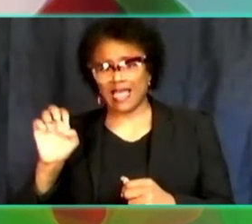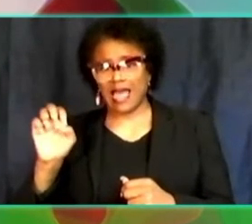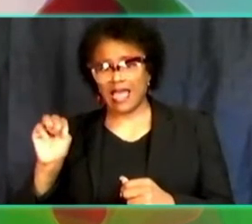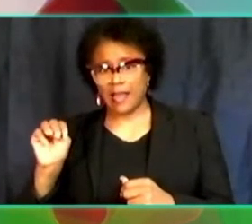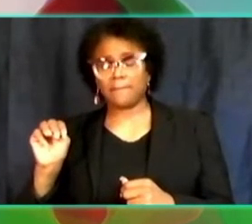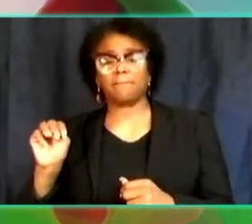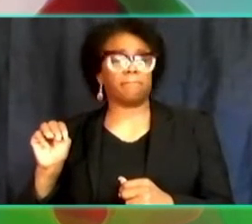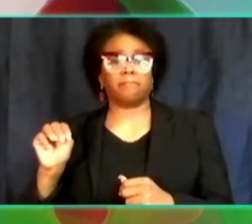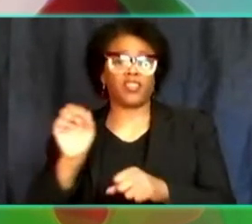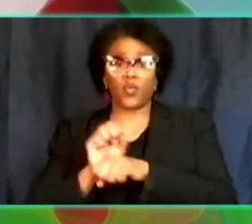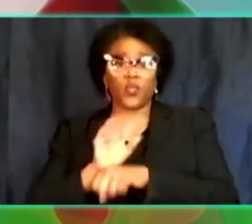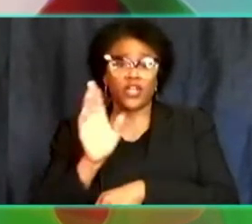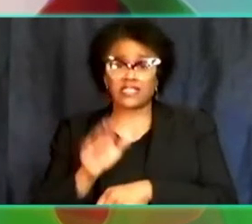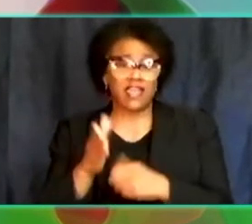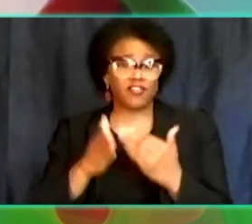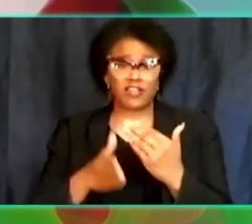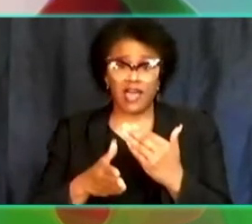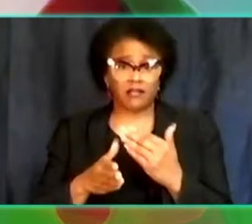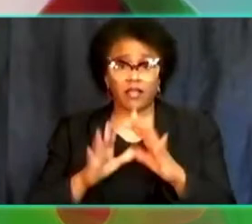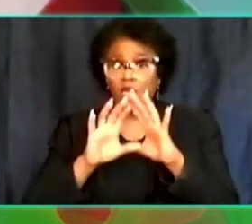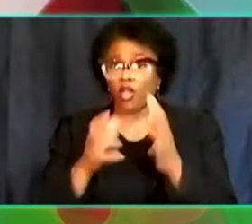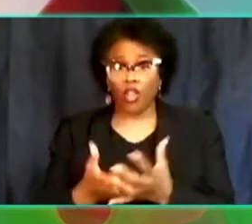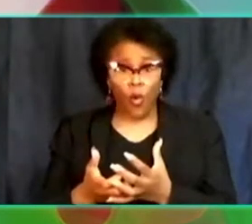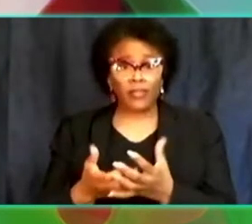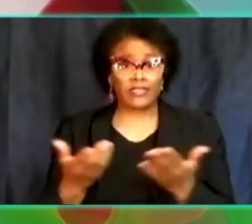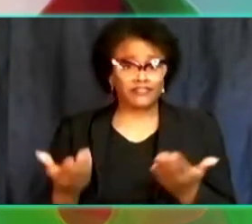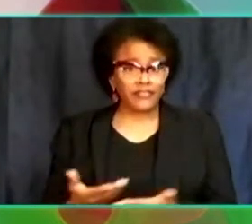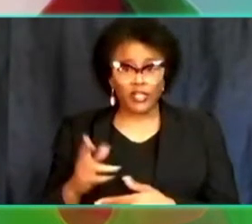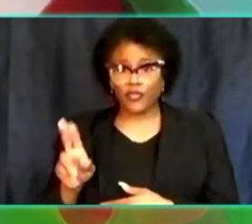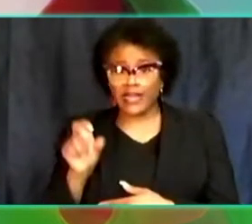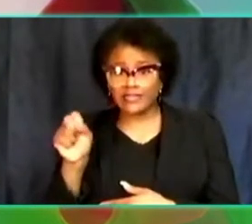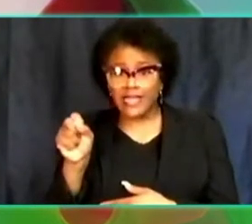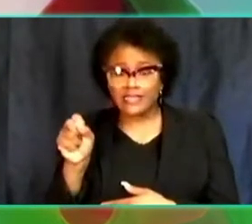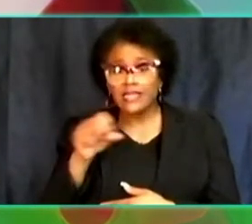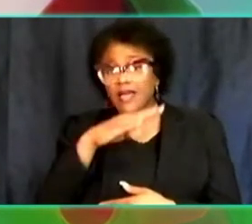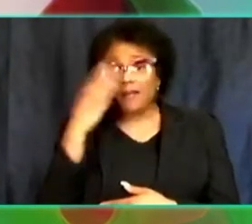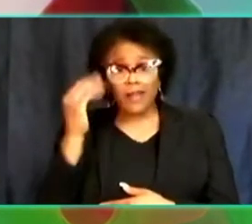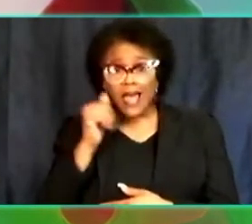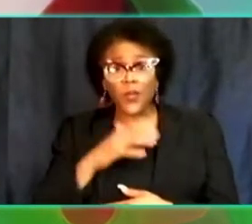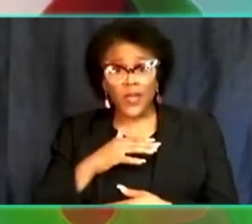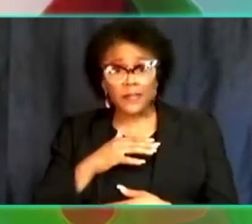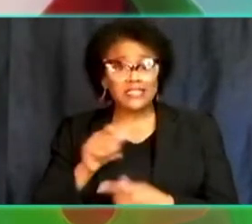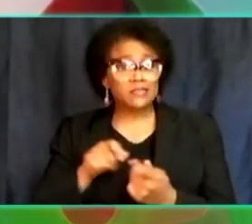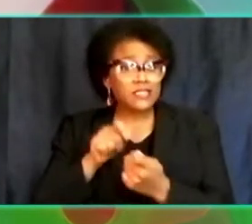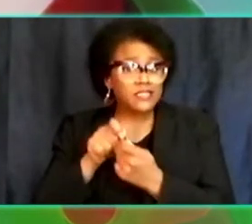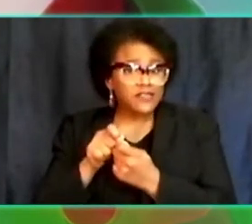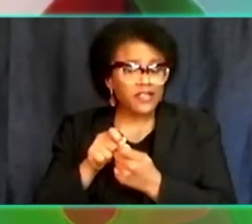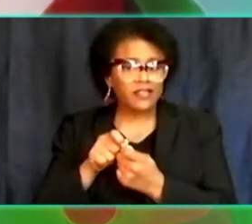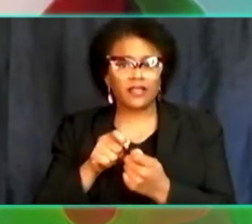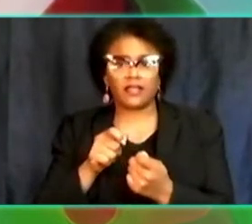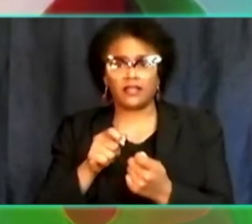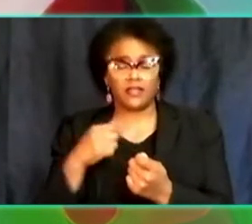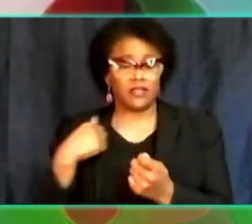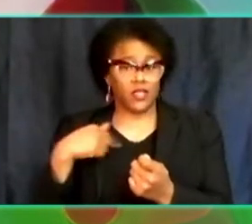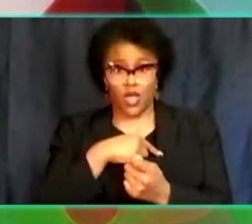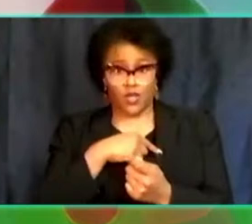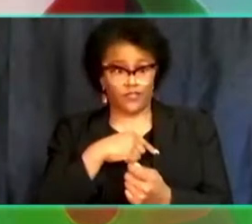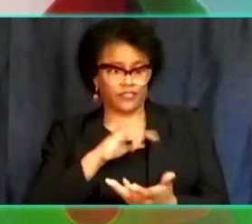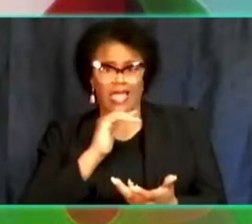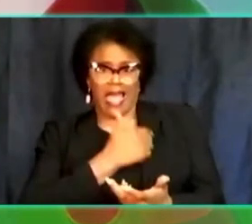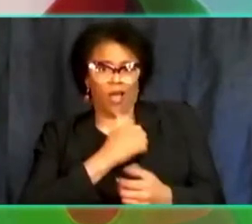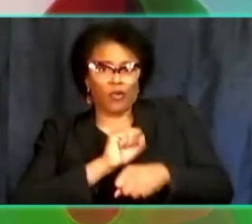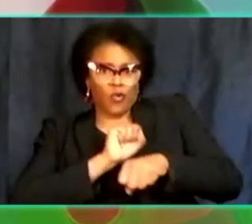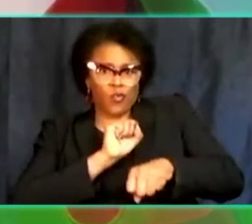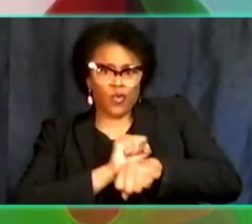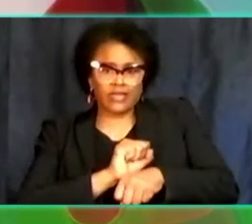never done globally, here in the States, Black women, you know what I mean? Specifically the work that we're doing